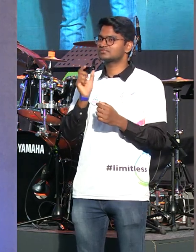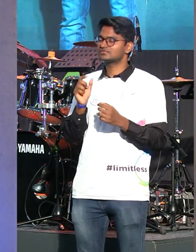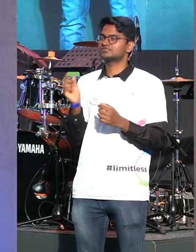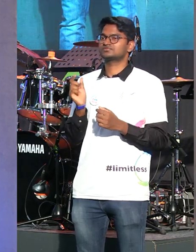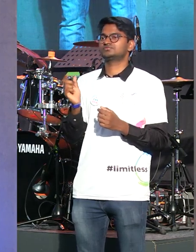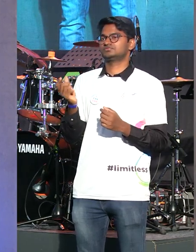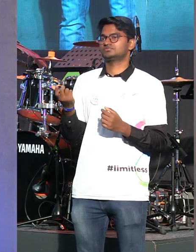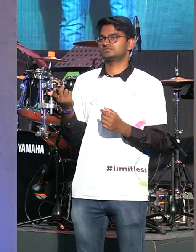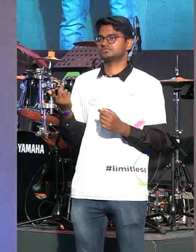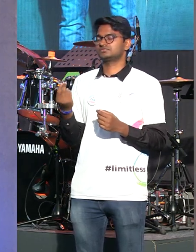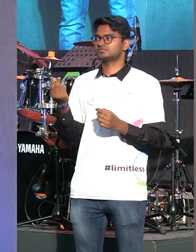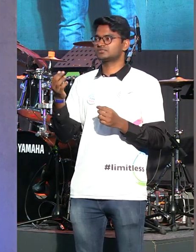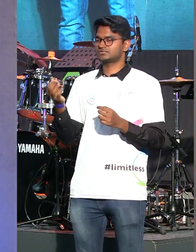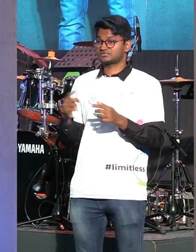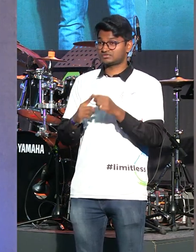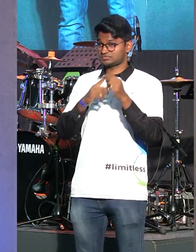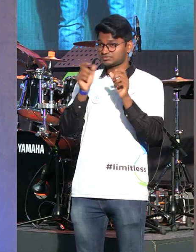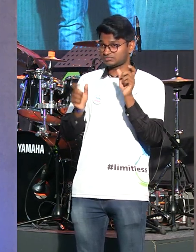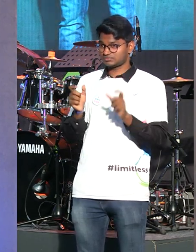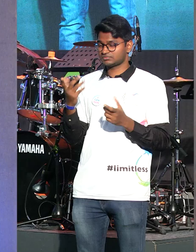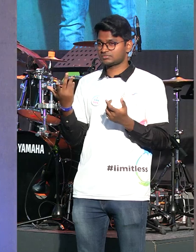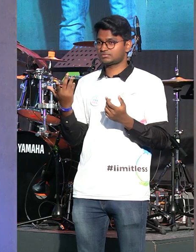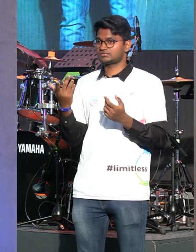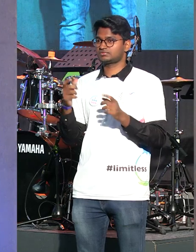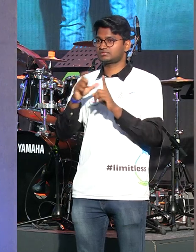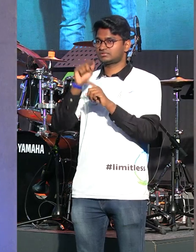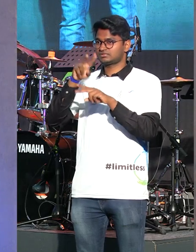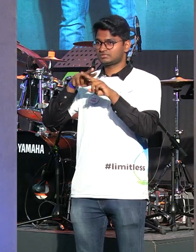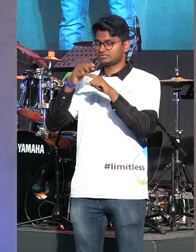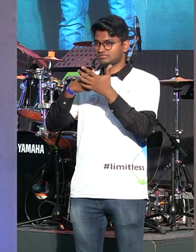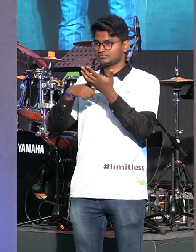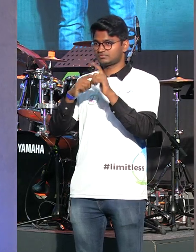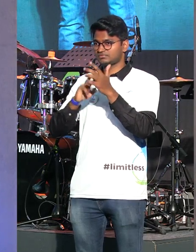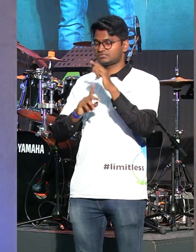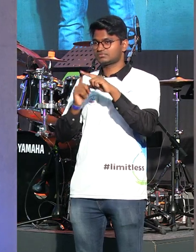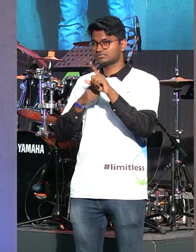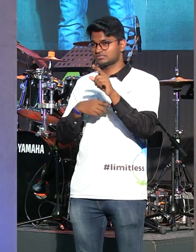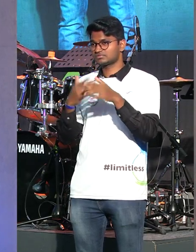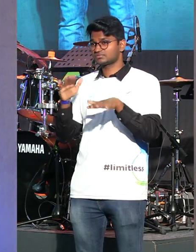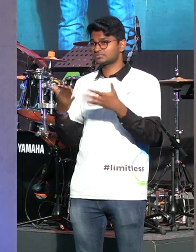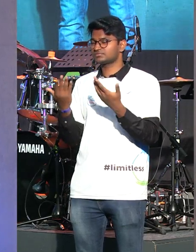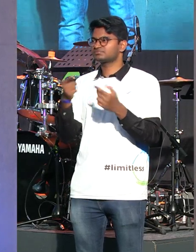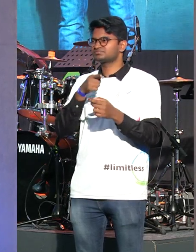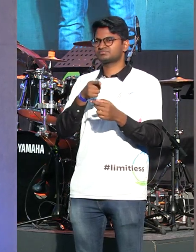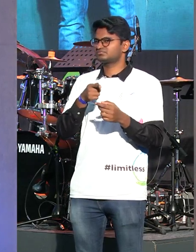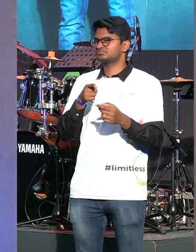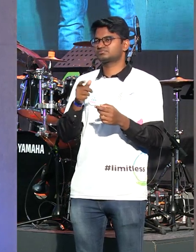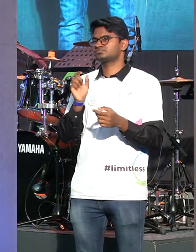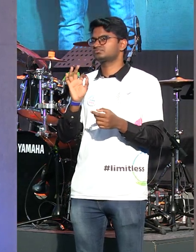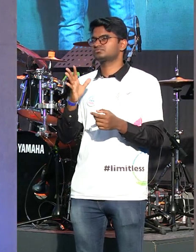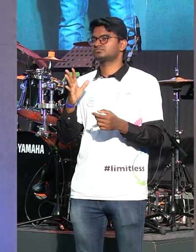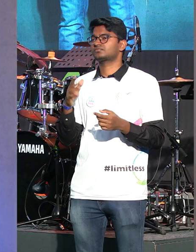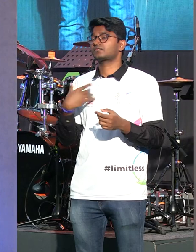special people, differently able, and may not be sensitive. Yep. So I think intention is very powerful. Yeah. What is the